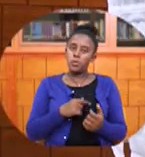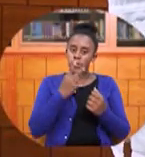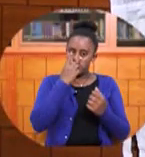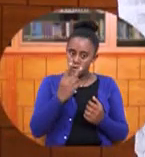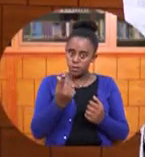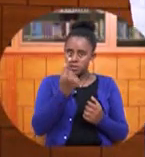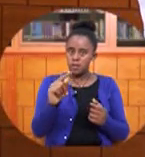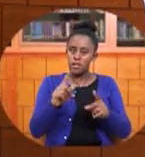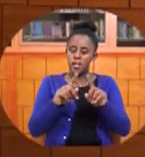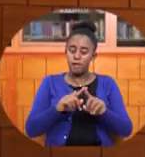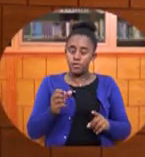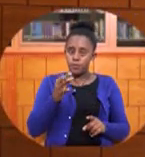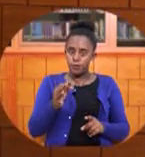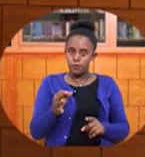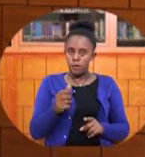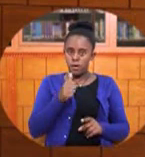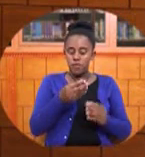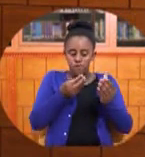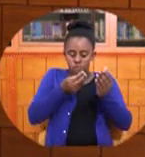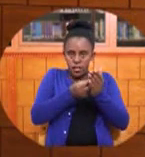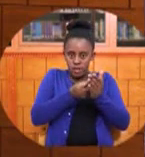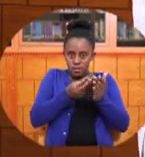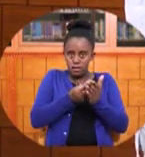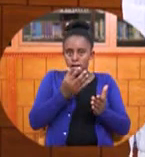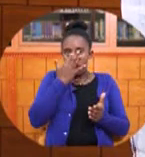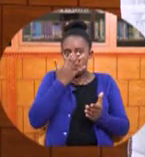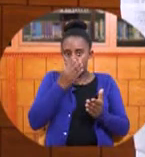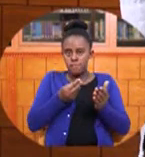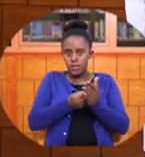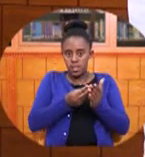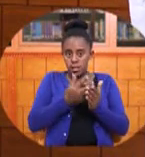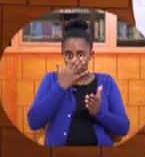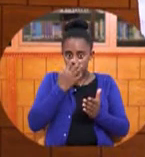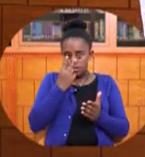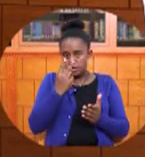Now we see the diversity of animals by their feeding habits.